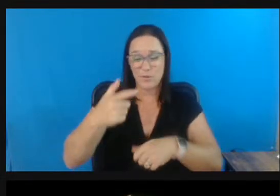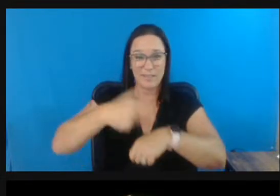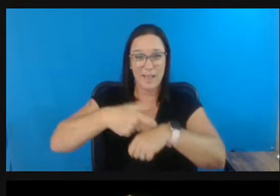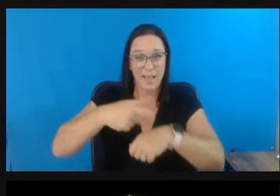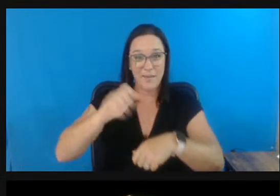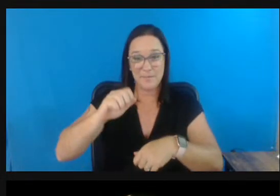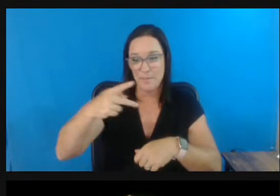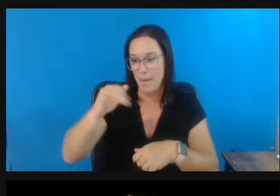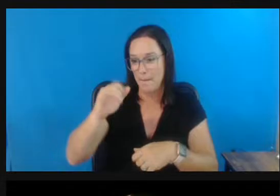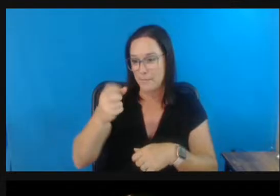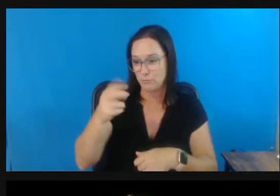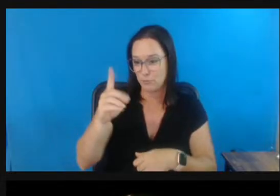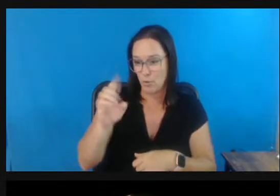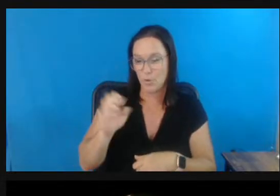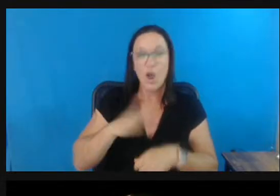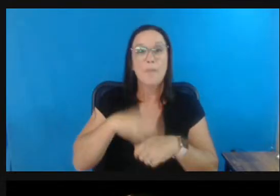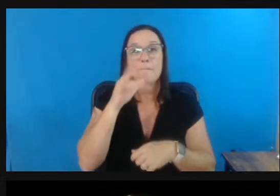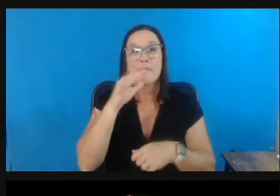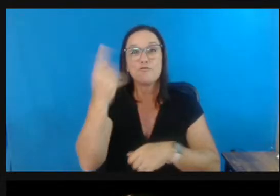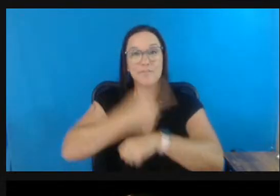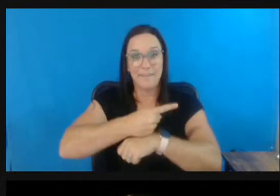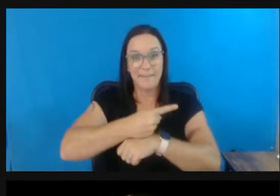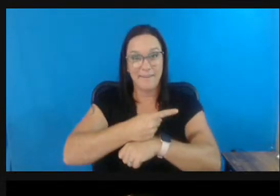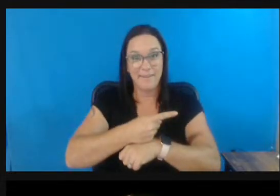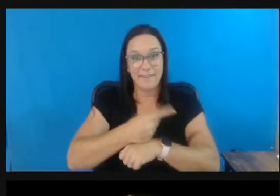Mother's Day on this past Sunday,